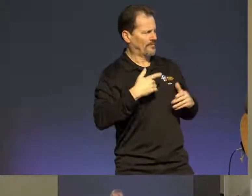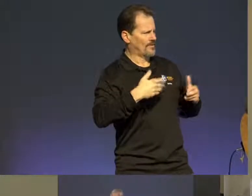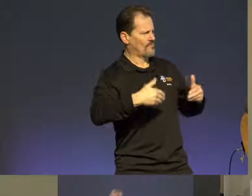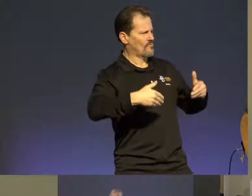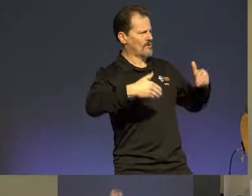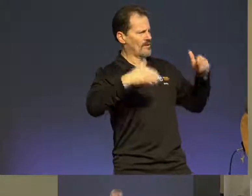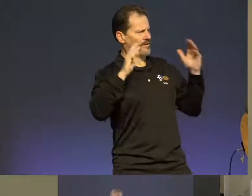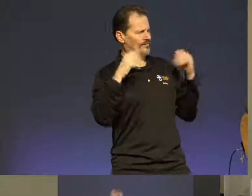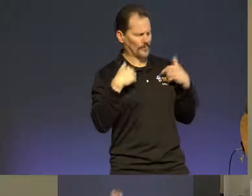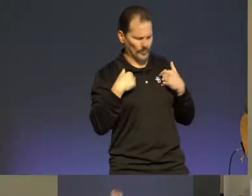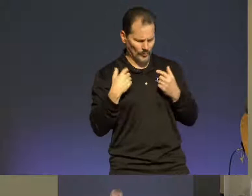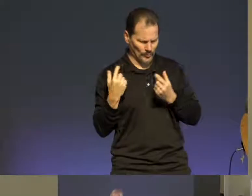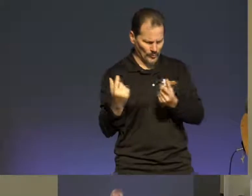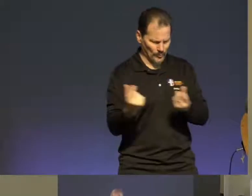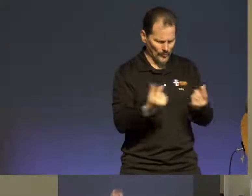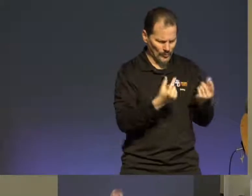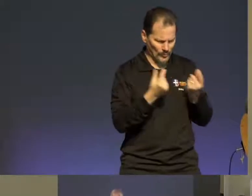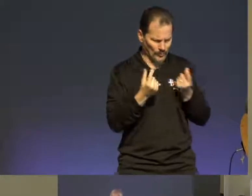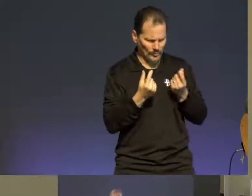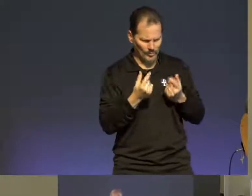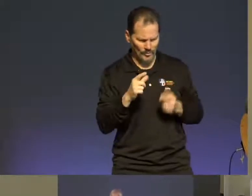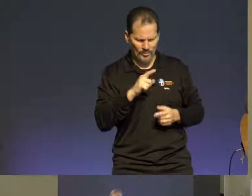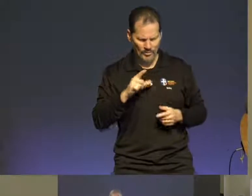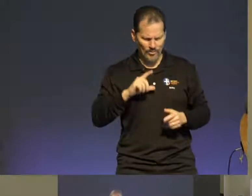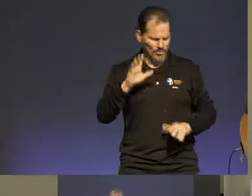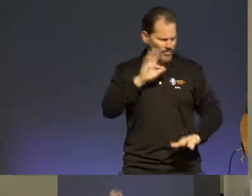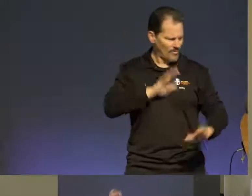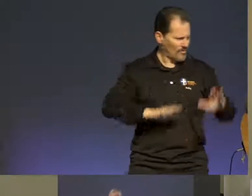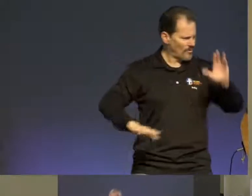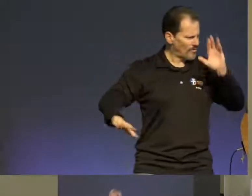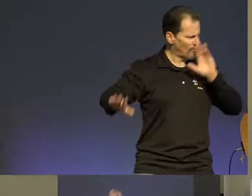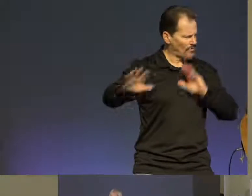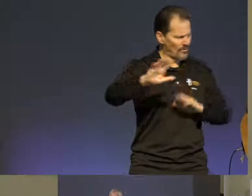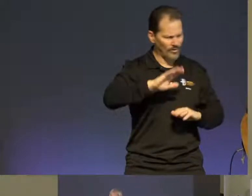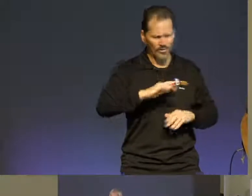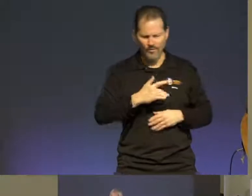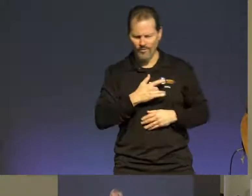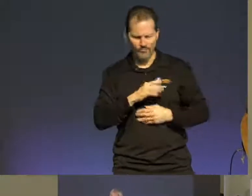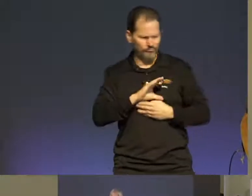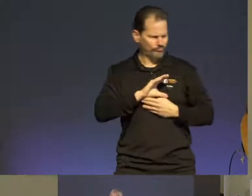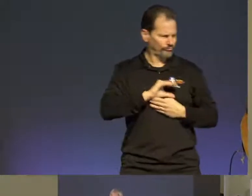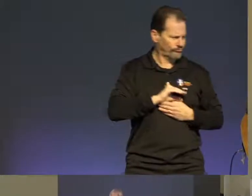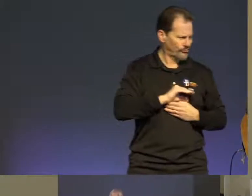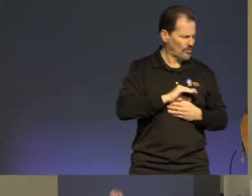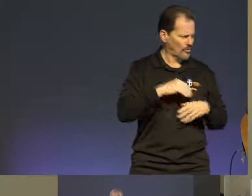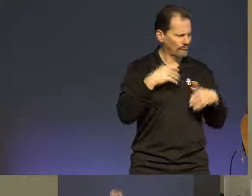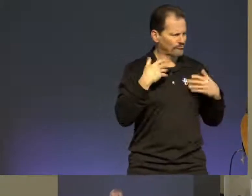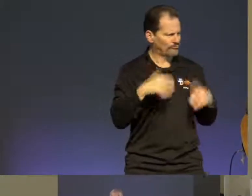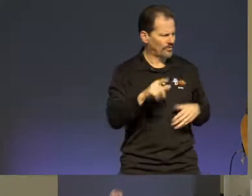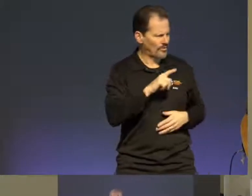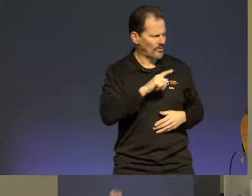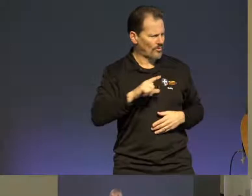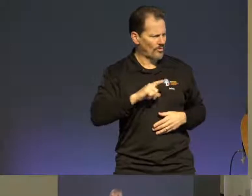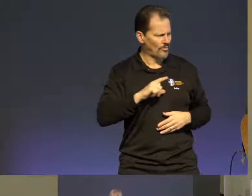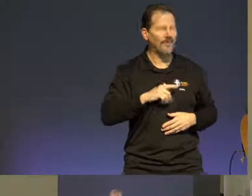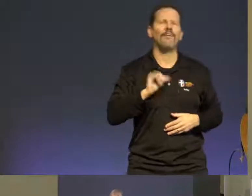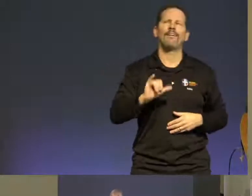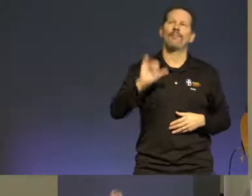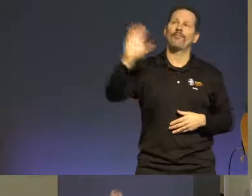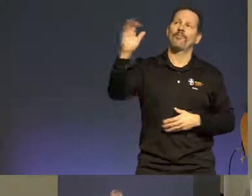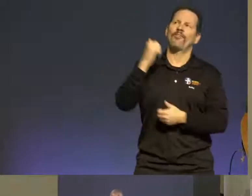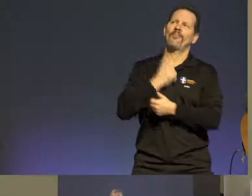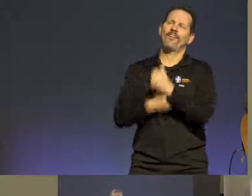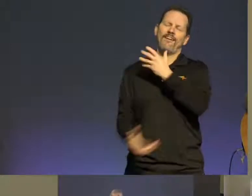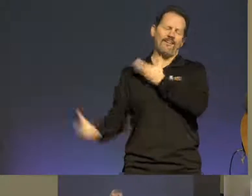walls around my soul. When my heart is overthrown,